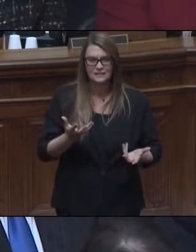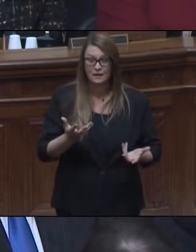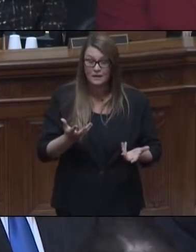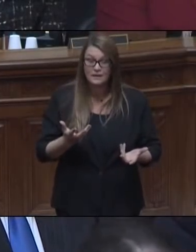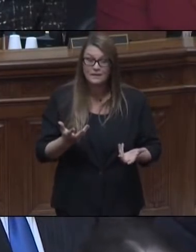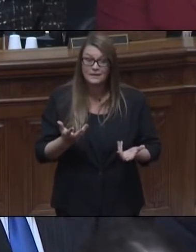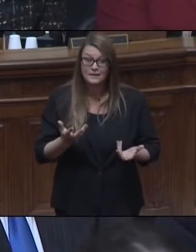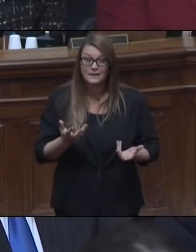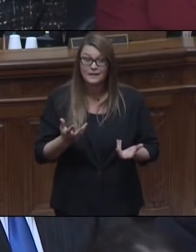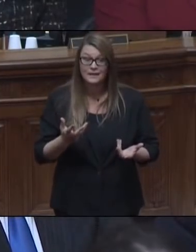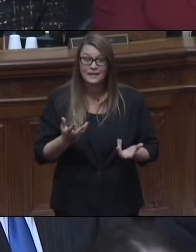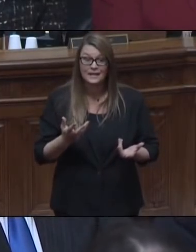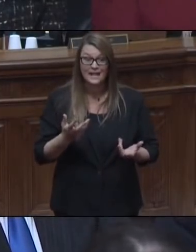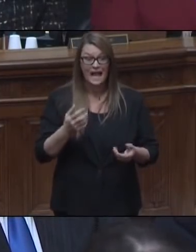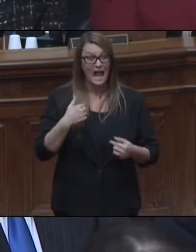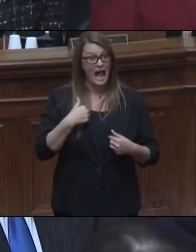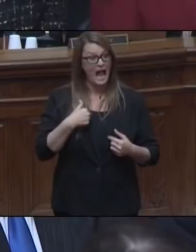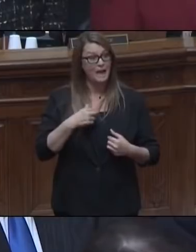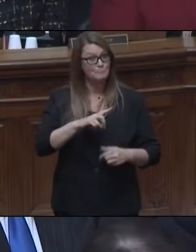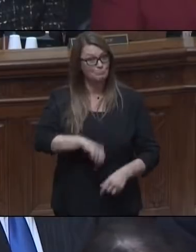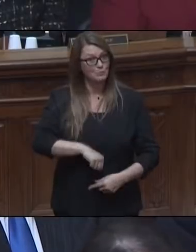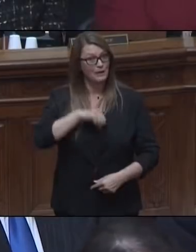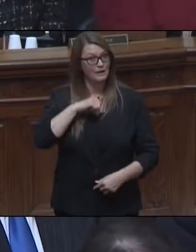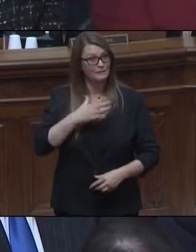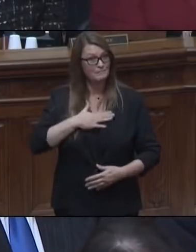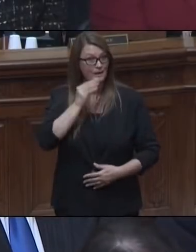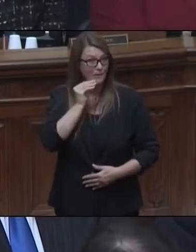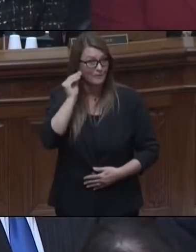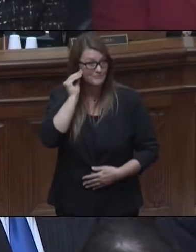frog. And forever,